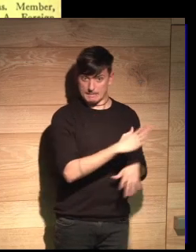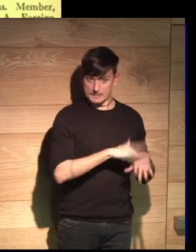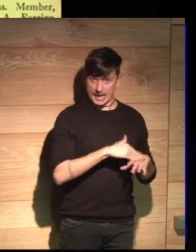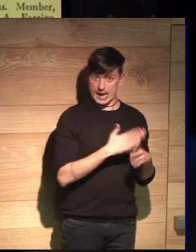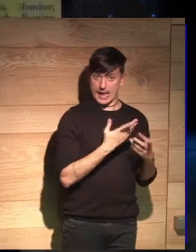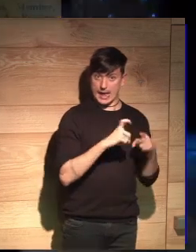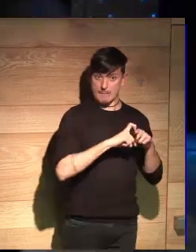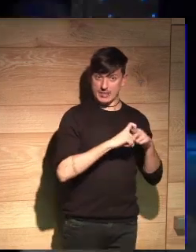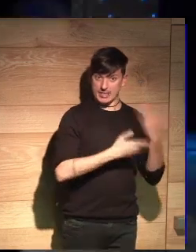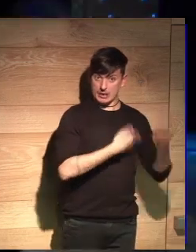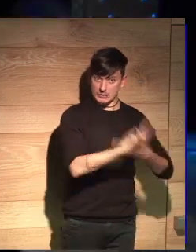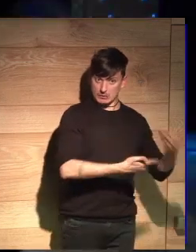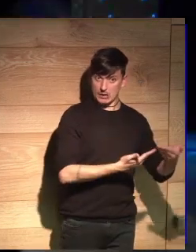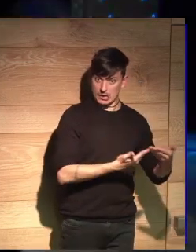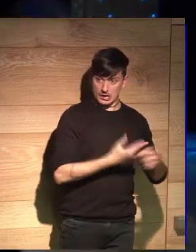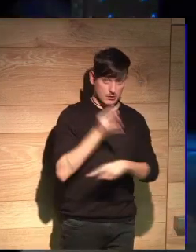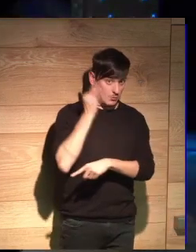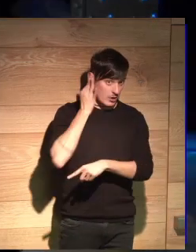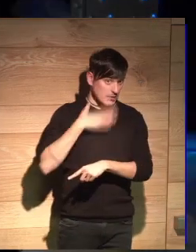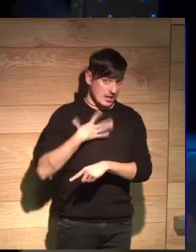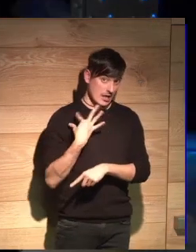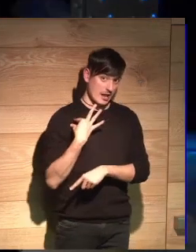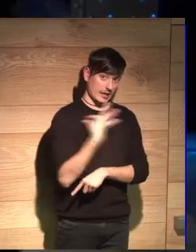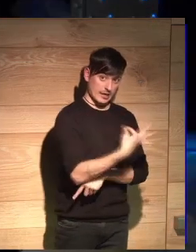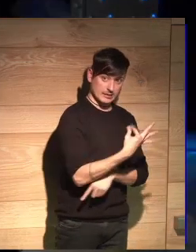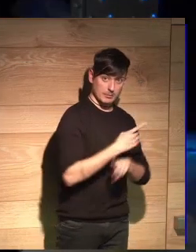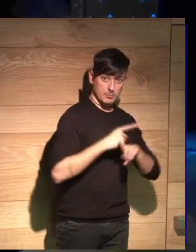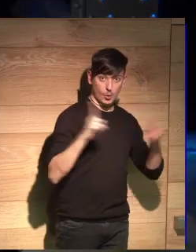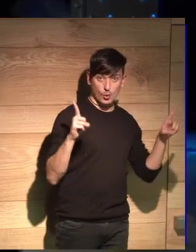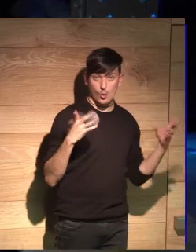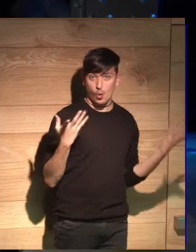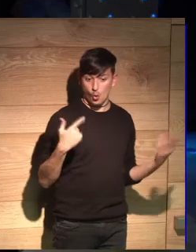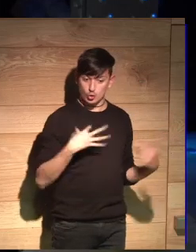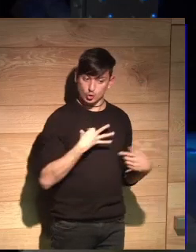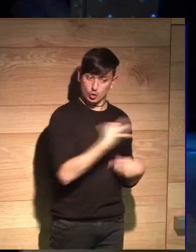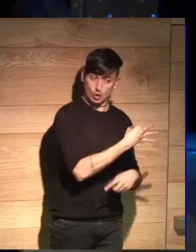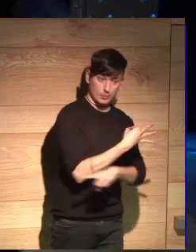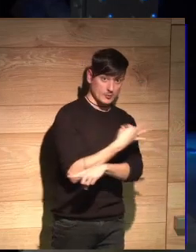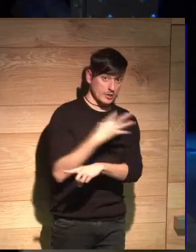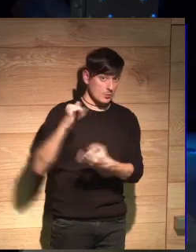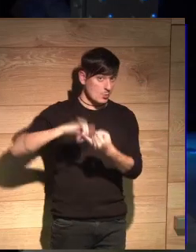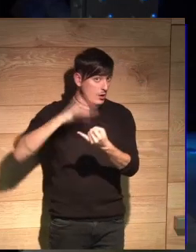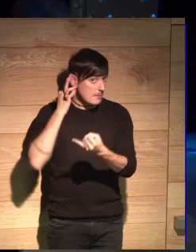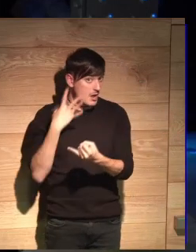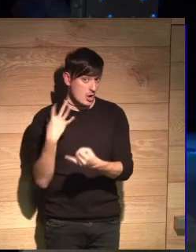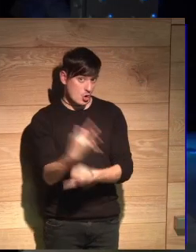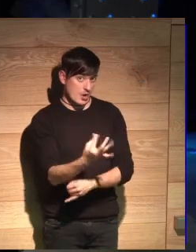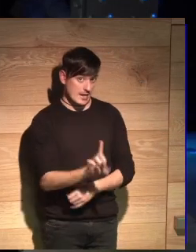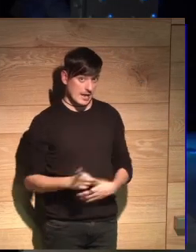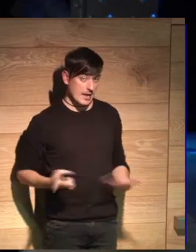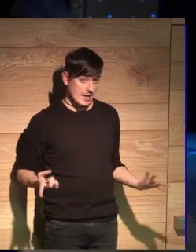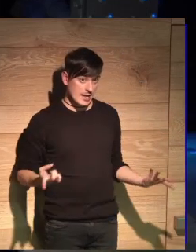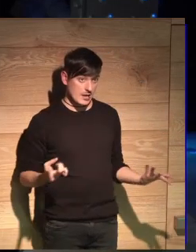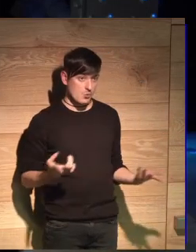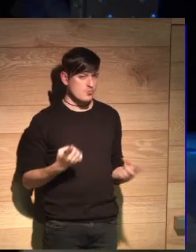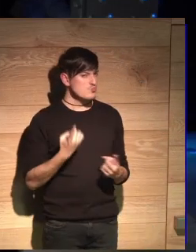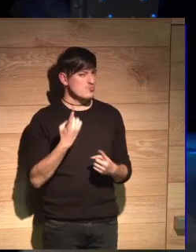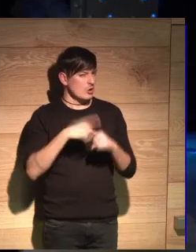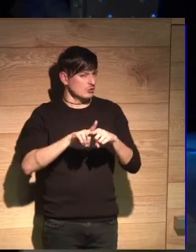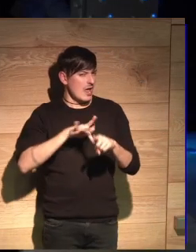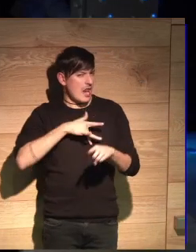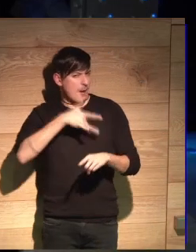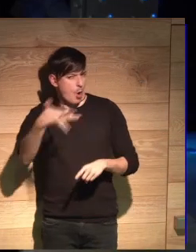chosen one to mate with her, and neither my wife. Or maybe my wife is chosen and I'm not chosen. So one thing